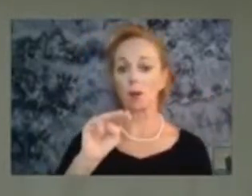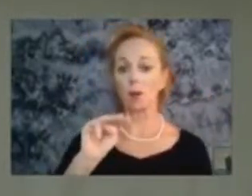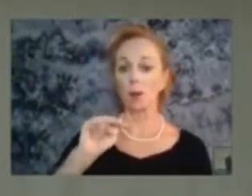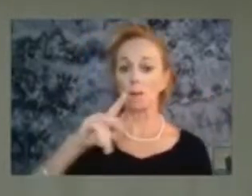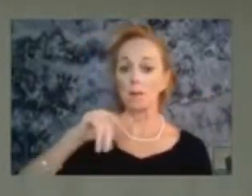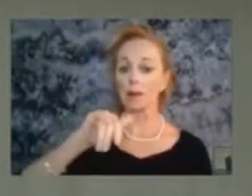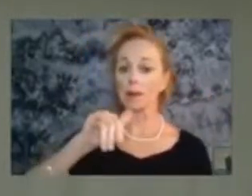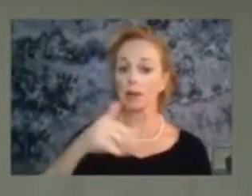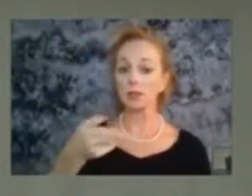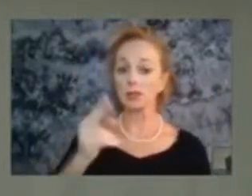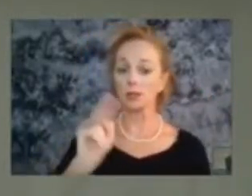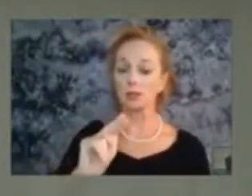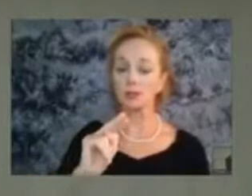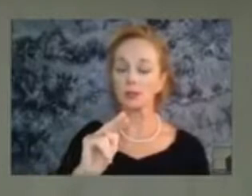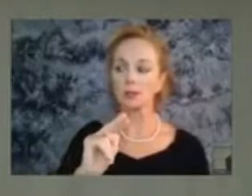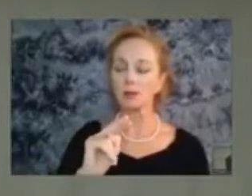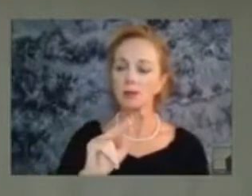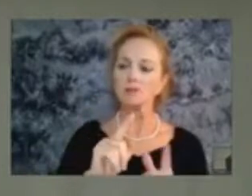Council,